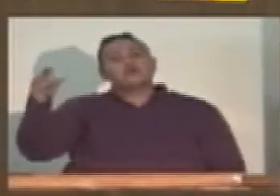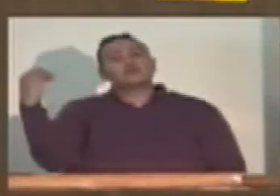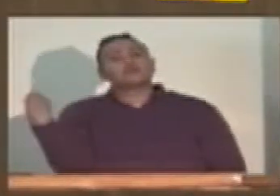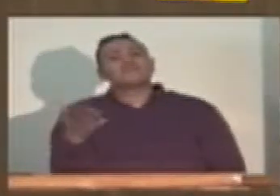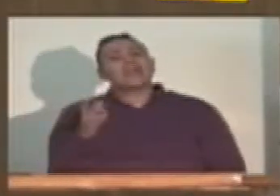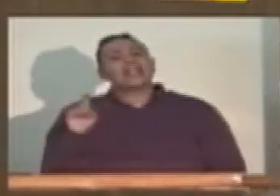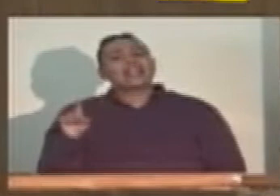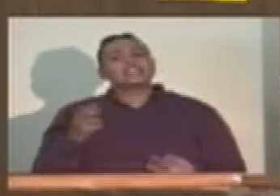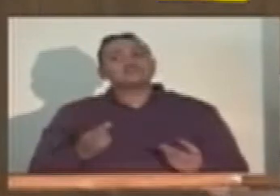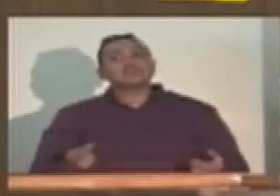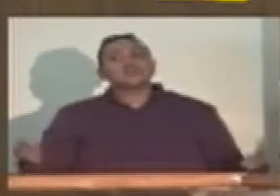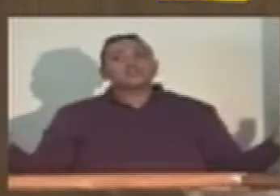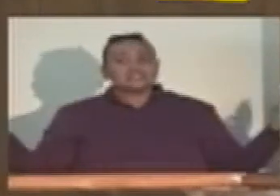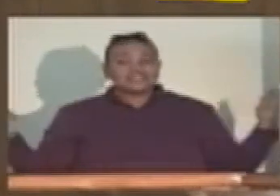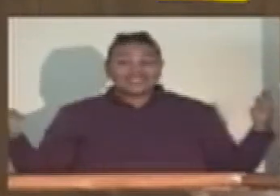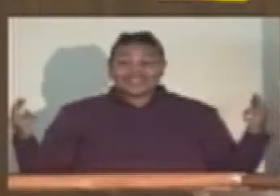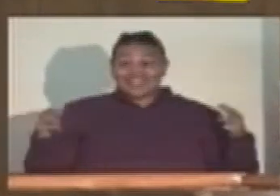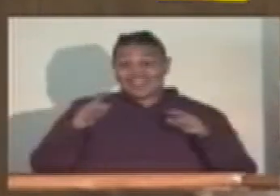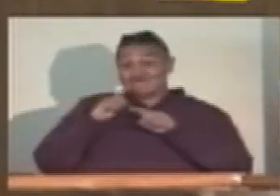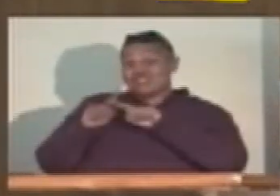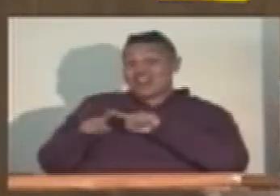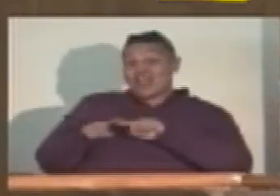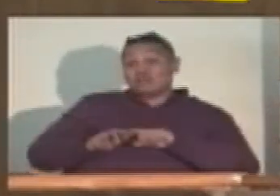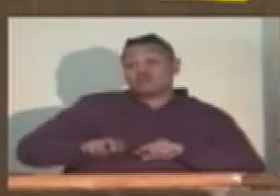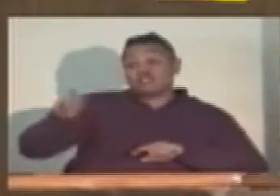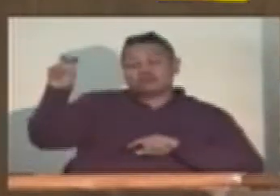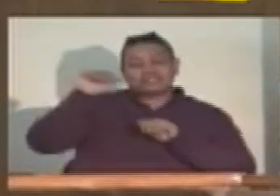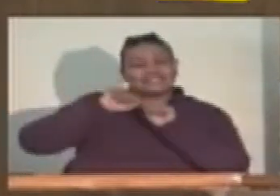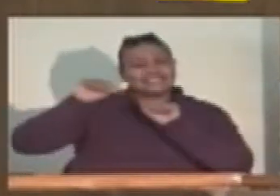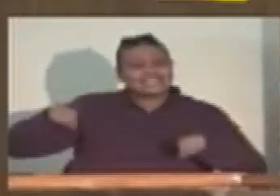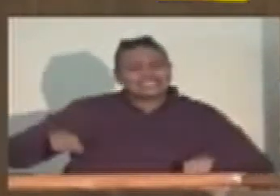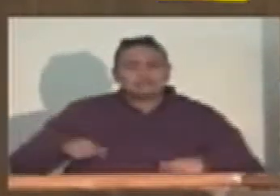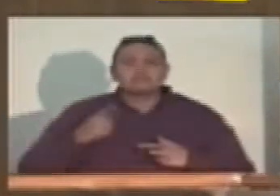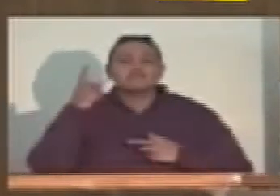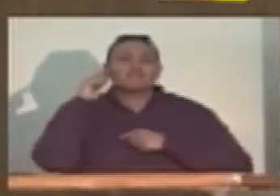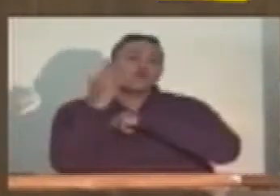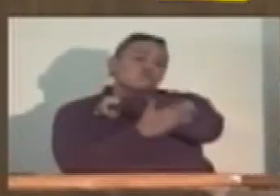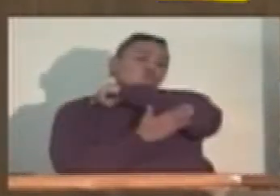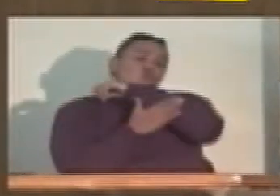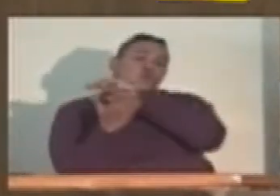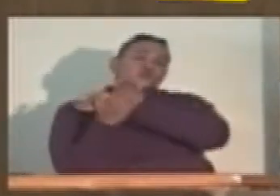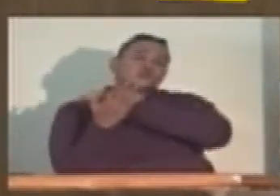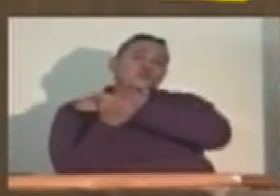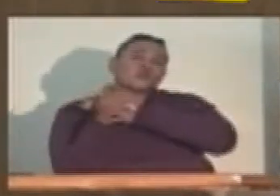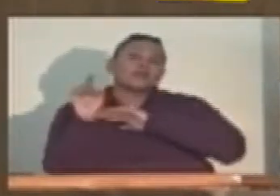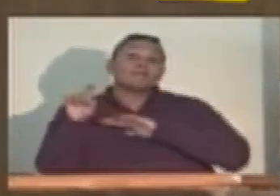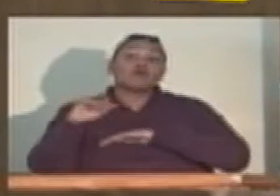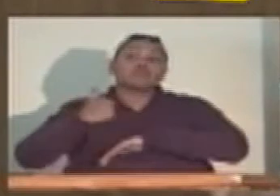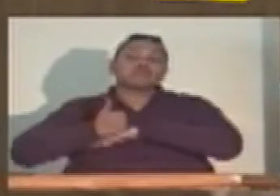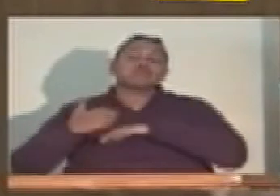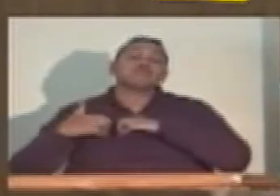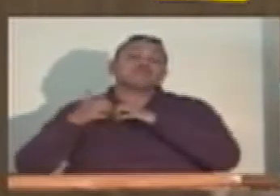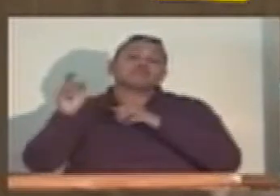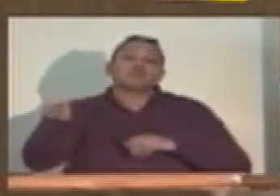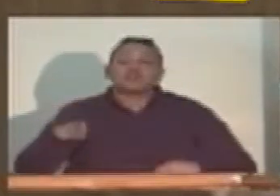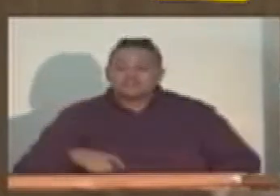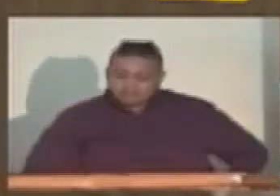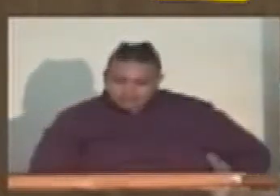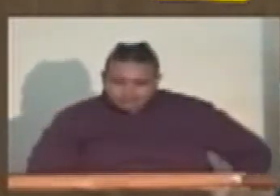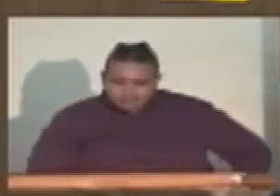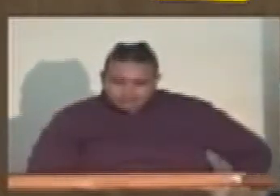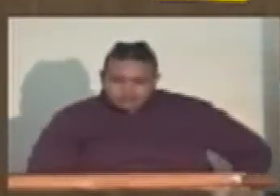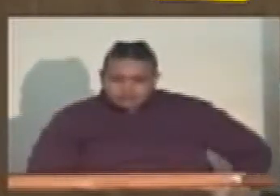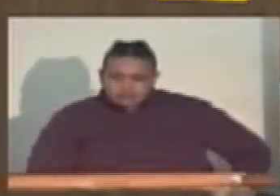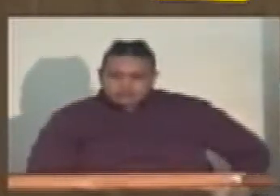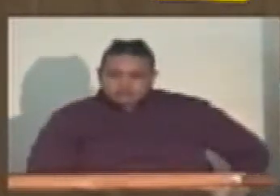the necessary resources. A reliable transportation system for rural schools must be put in place. Mr.